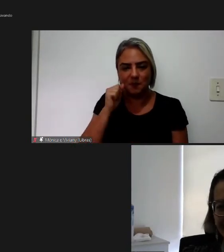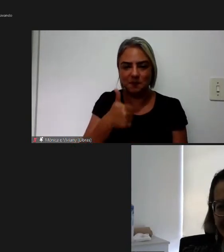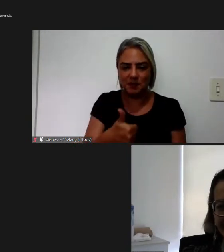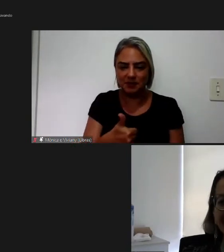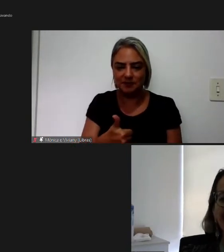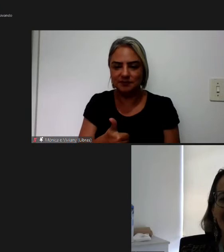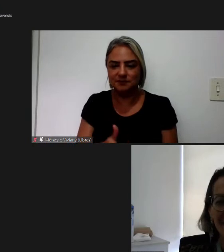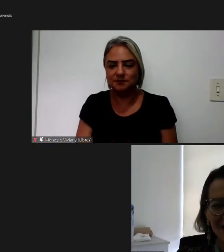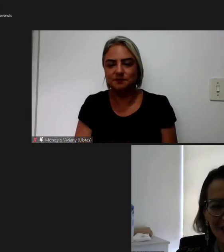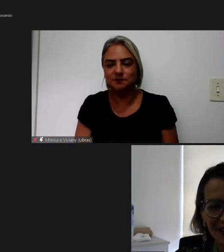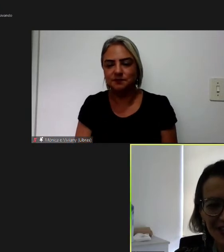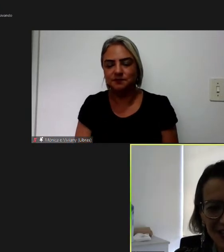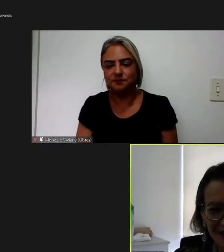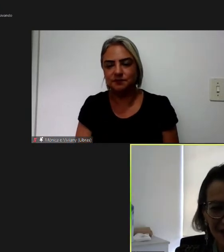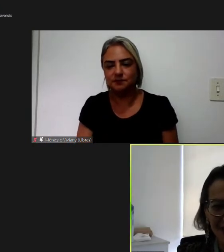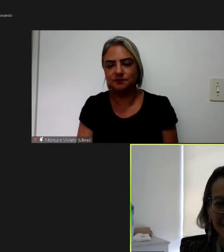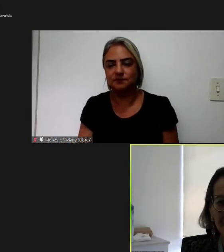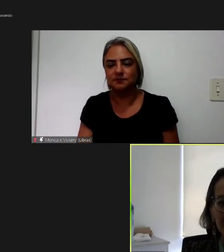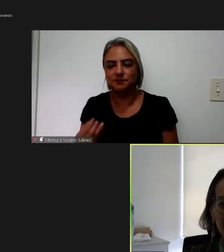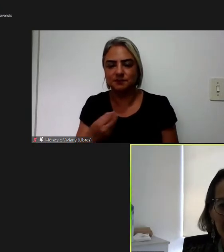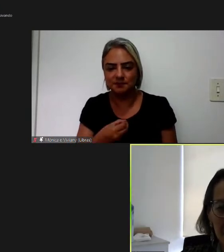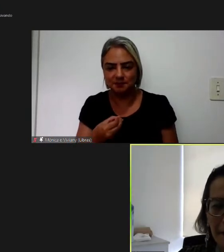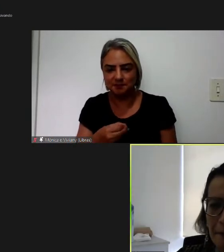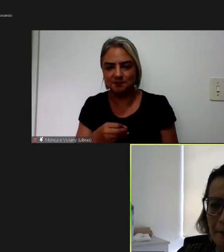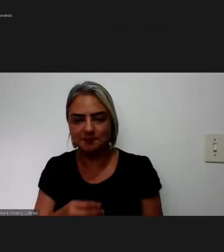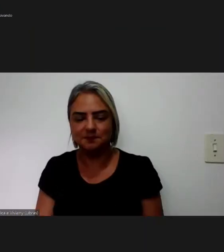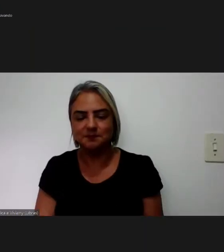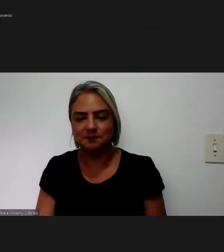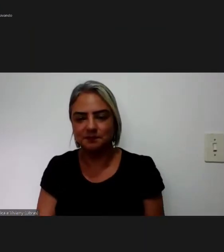Welcome. Can you hear me? Yes.